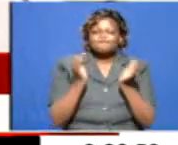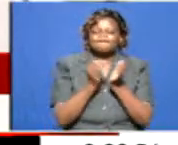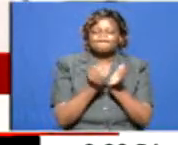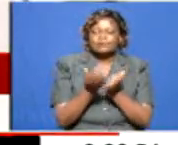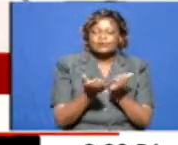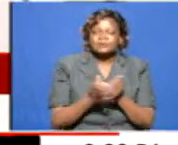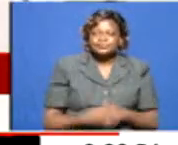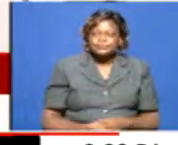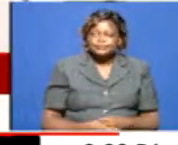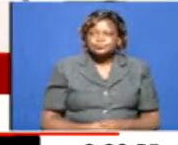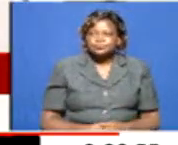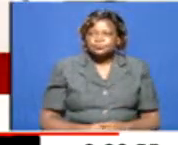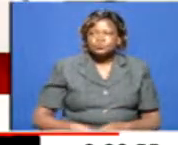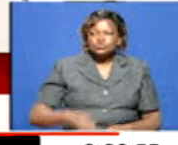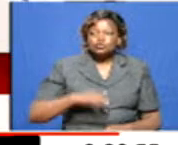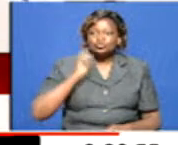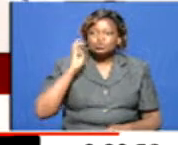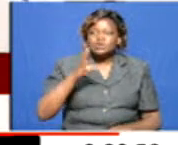We will be